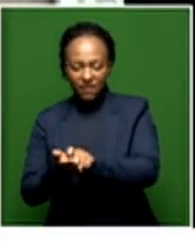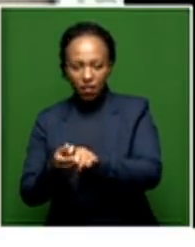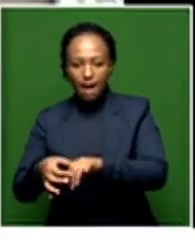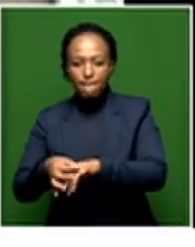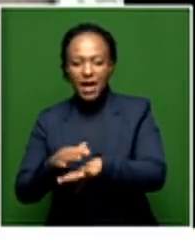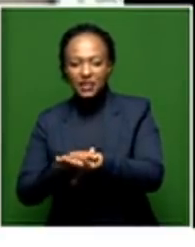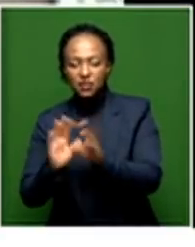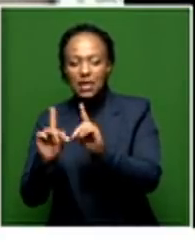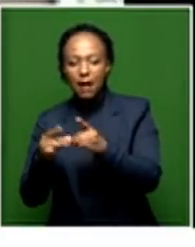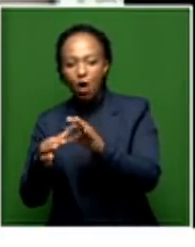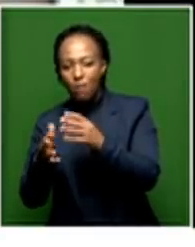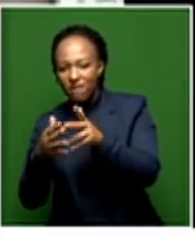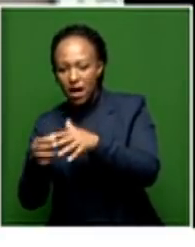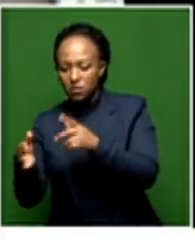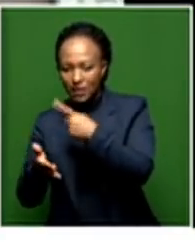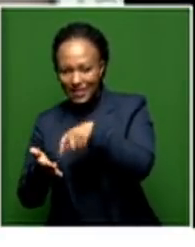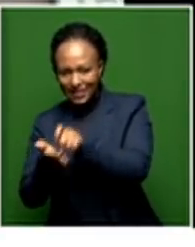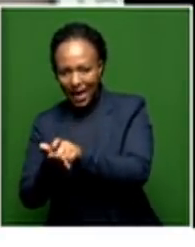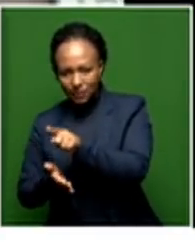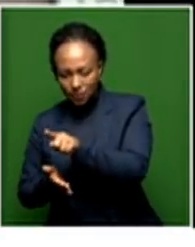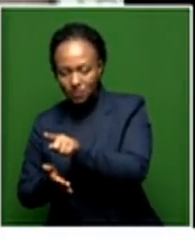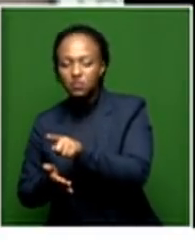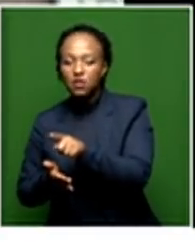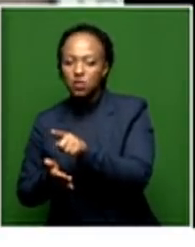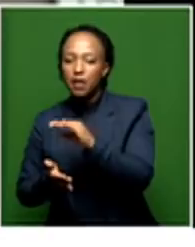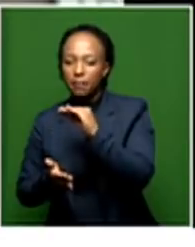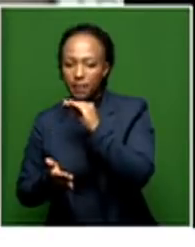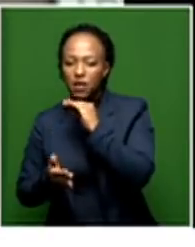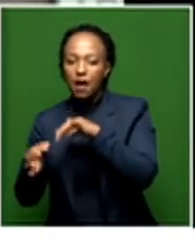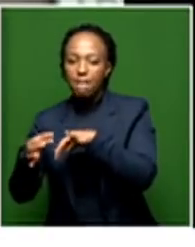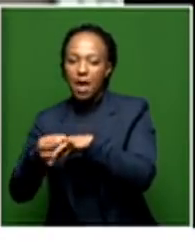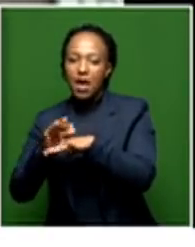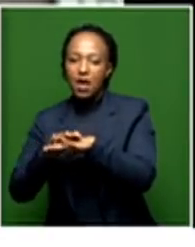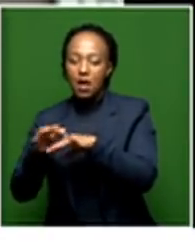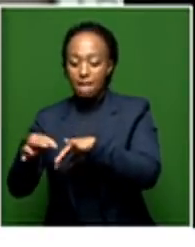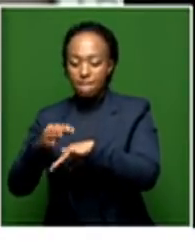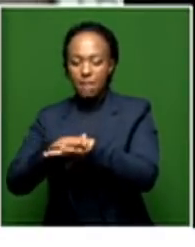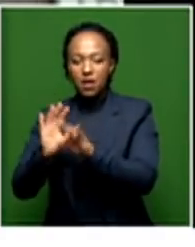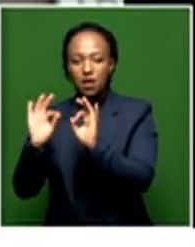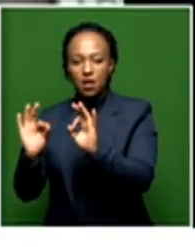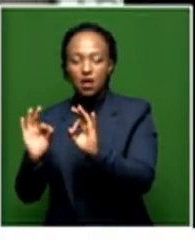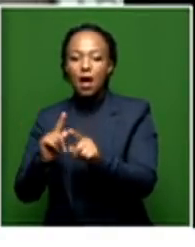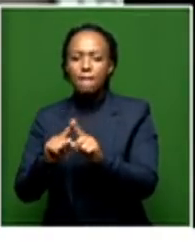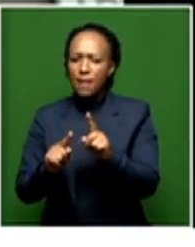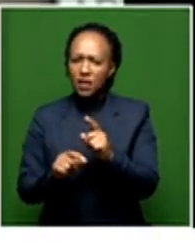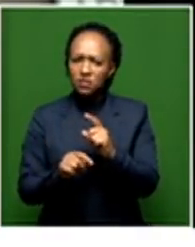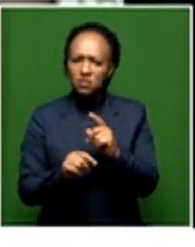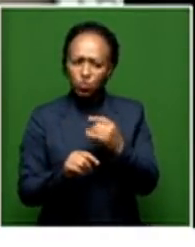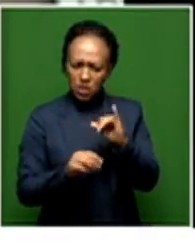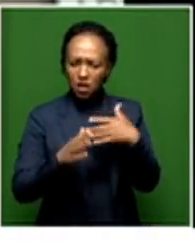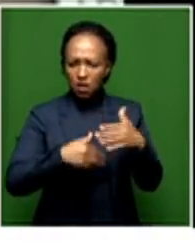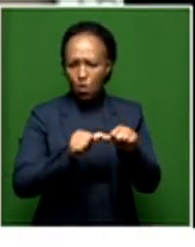not stop us from still going into marriage by observing what our